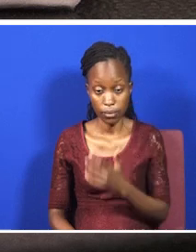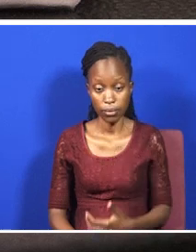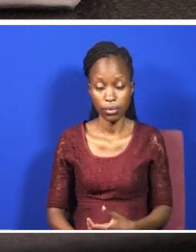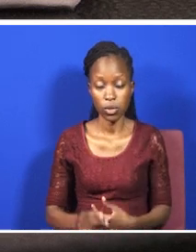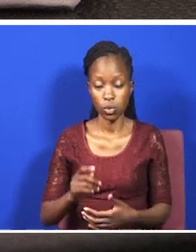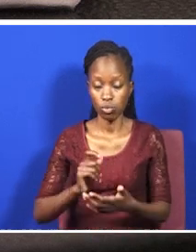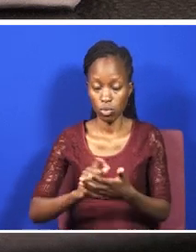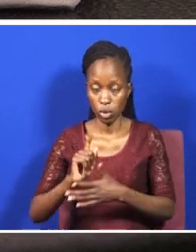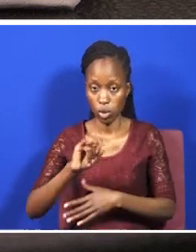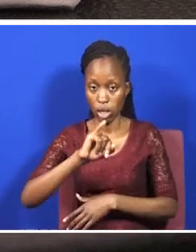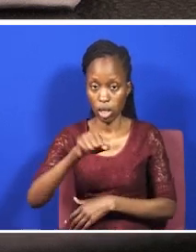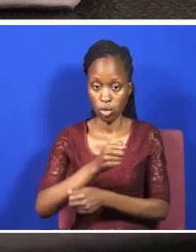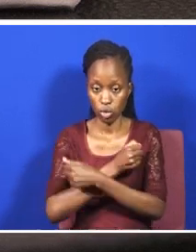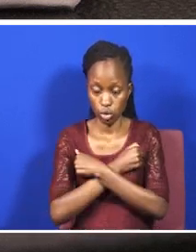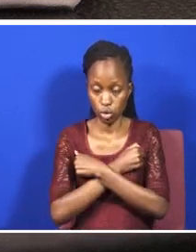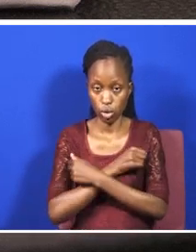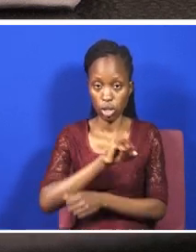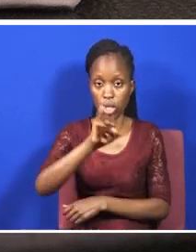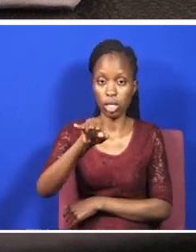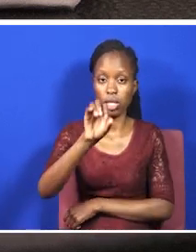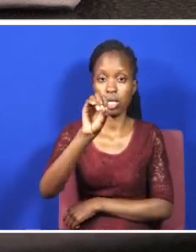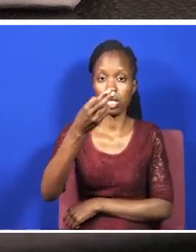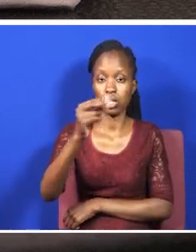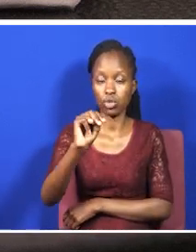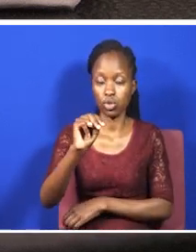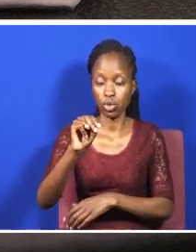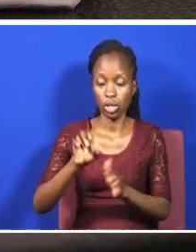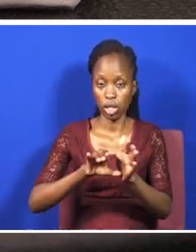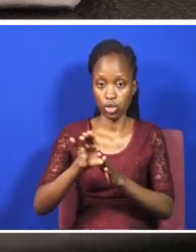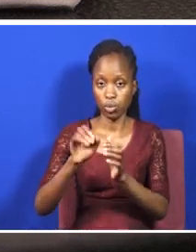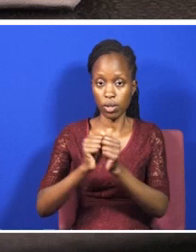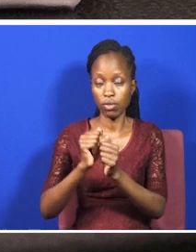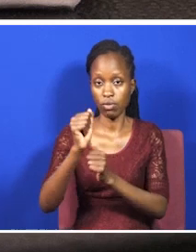right, with the help of your parents, John